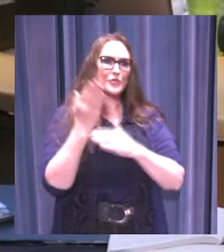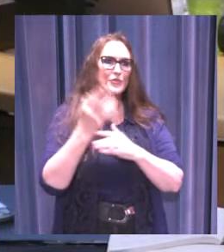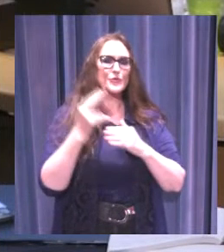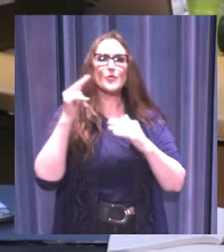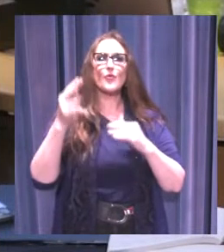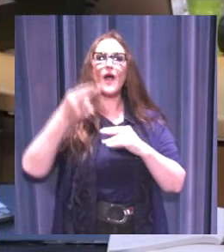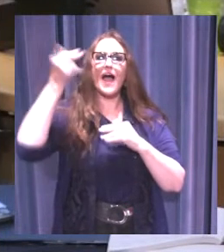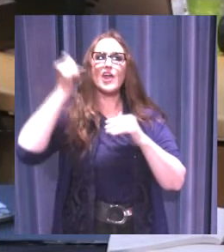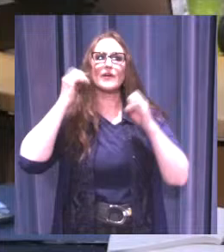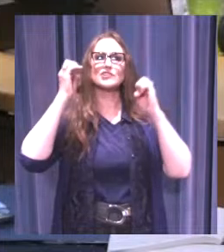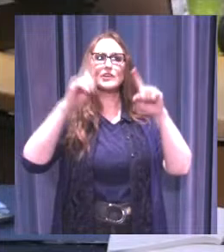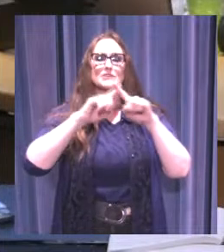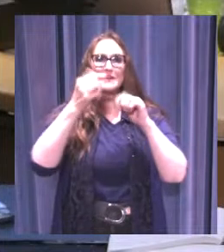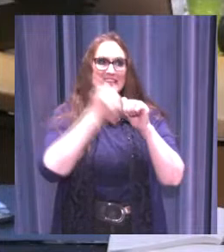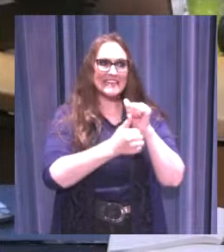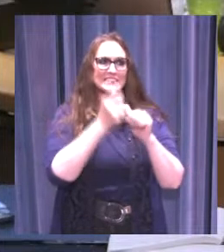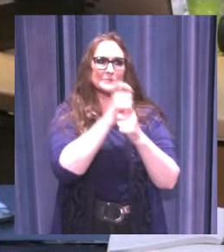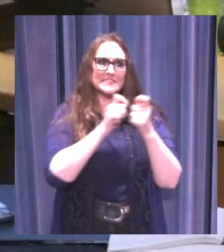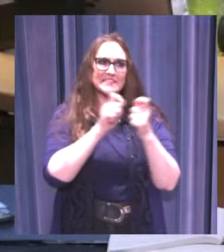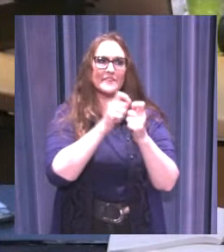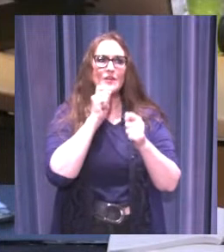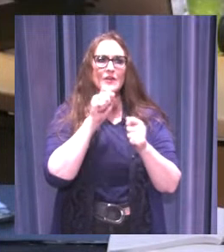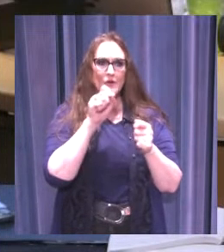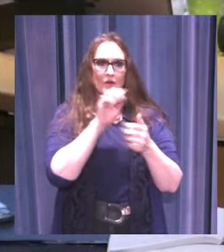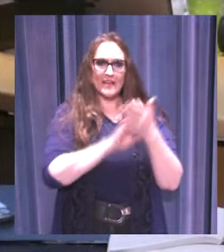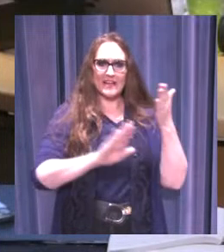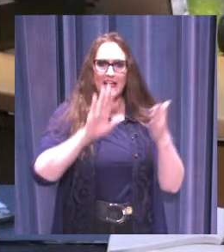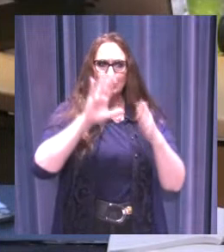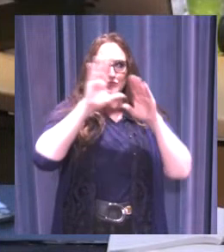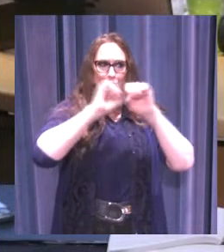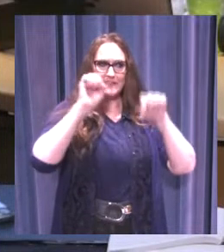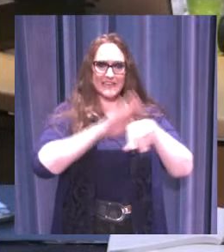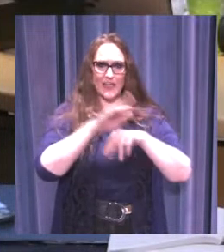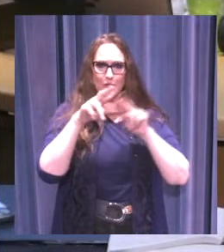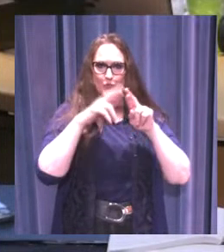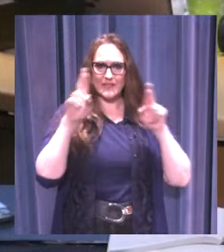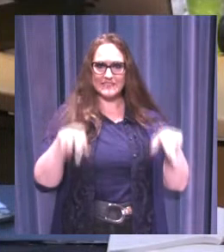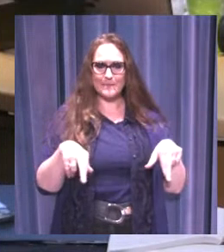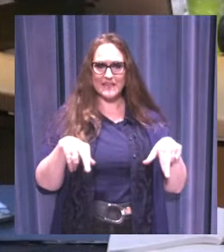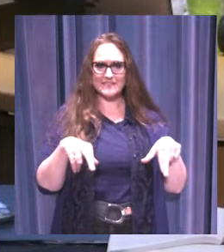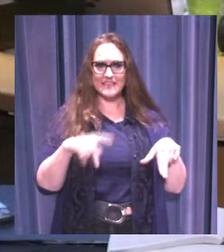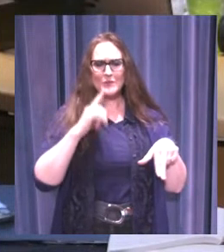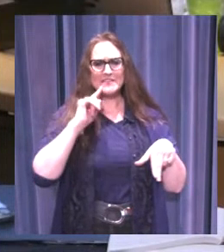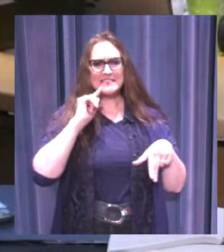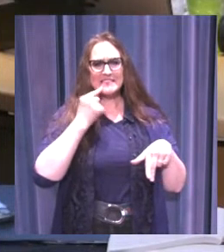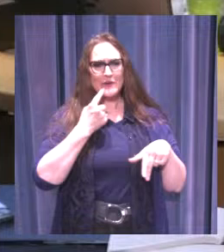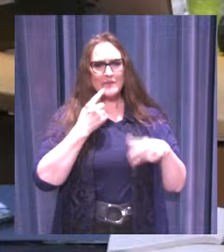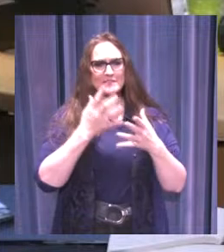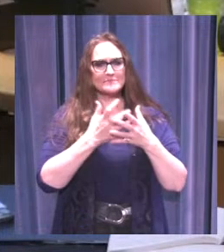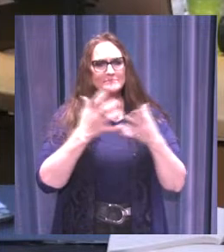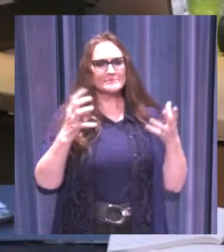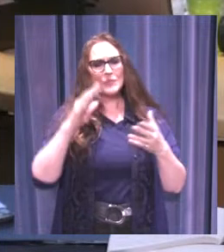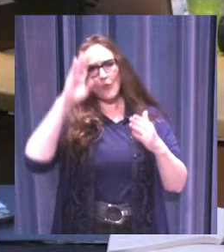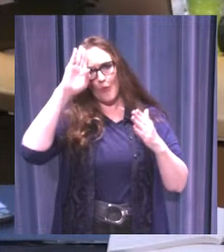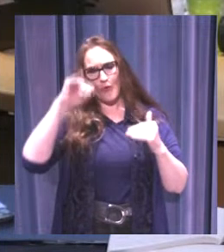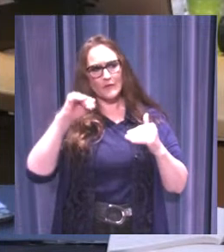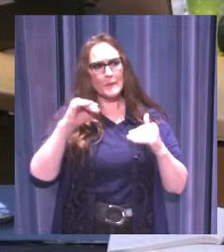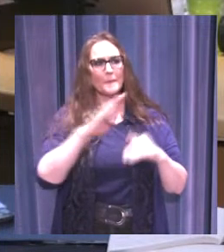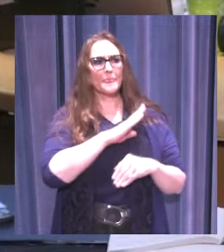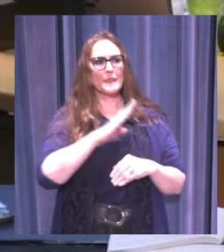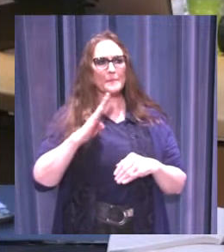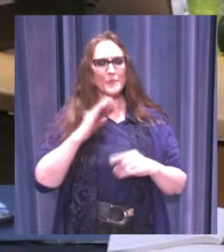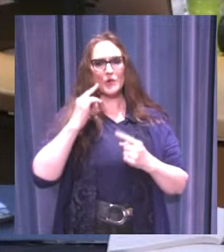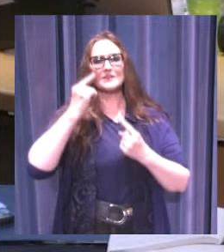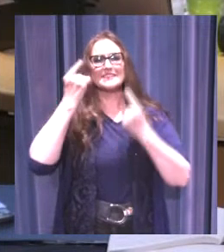each specifically with a service as a college president on their resumes. It is with serious and immense hope that the board reconsiders